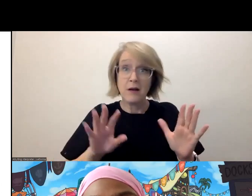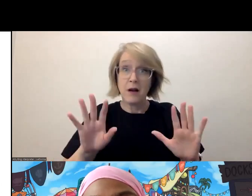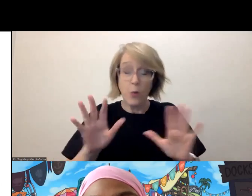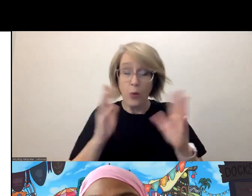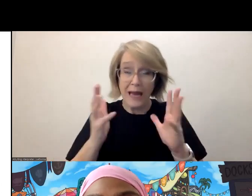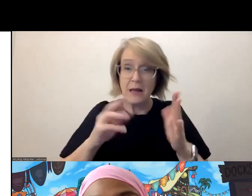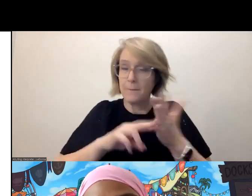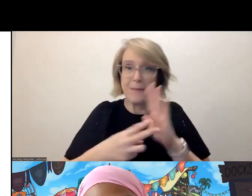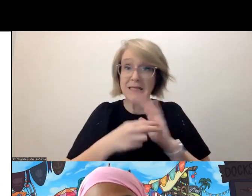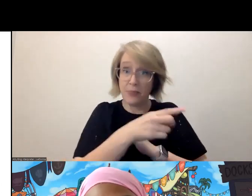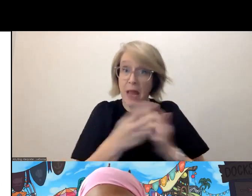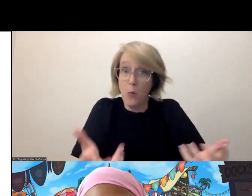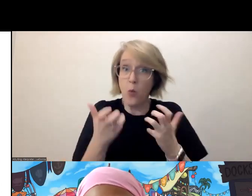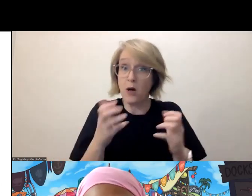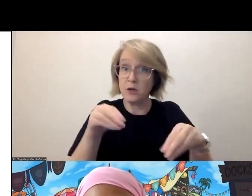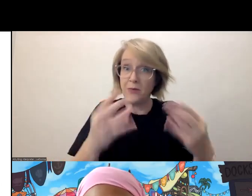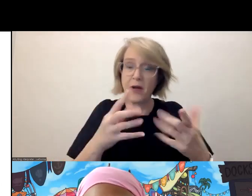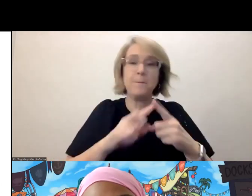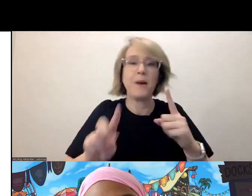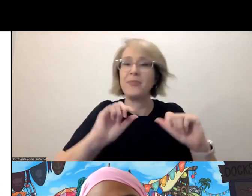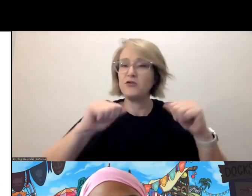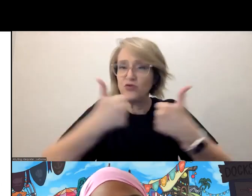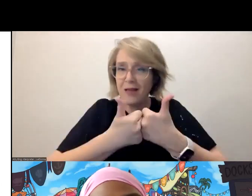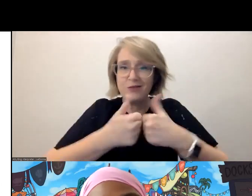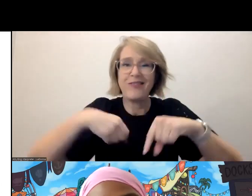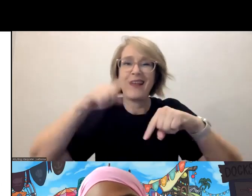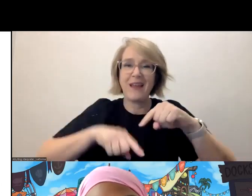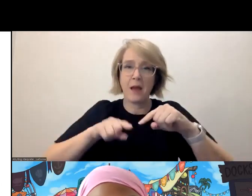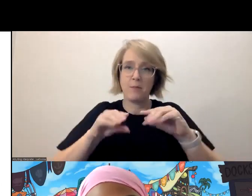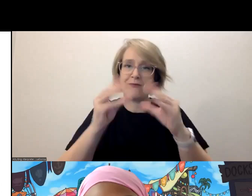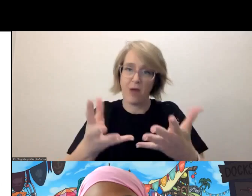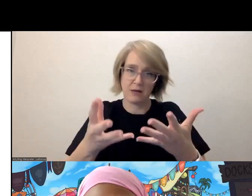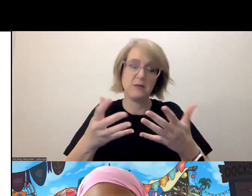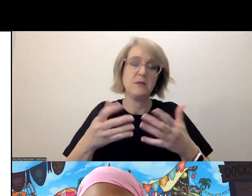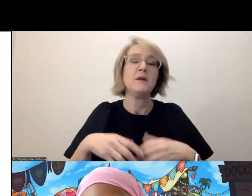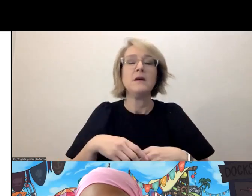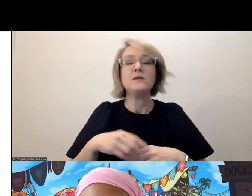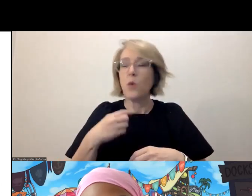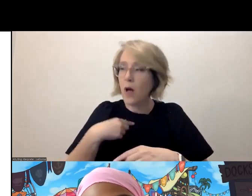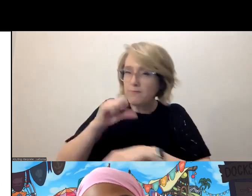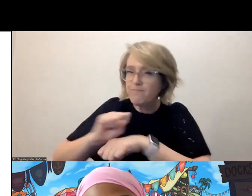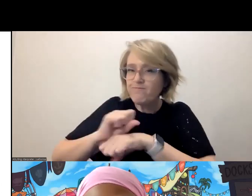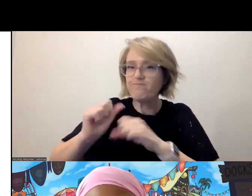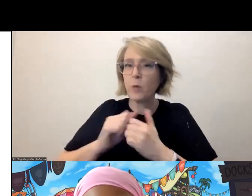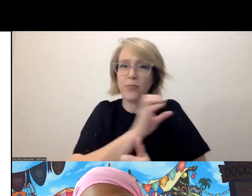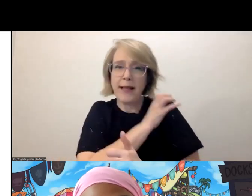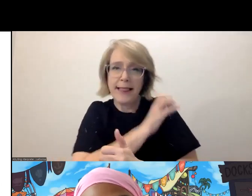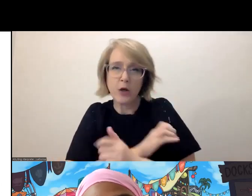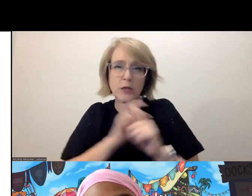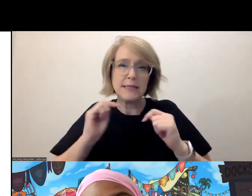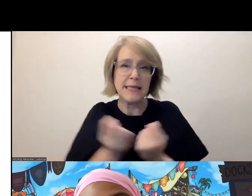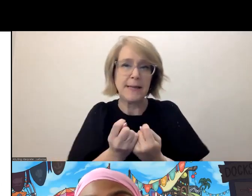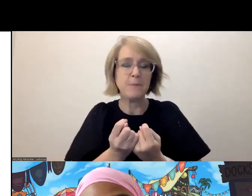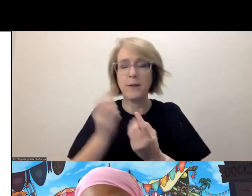care. There's something that's a challenge for them to be able to provide that care. So as I worked with my clinical team, we started looking at ideas of what we can